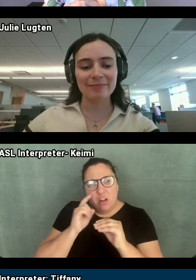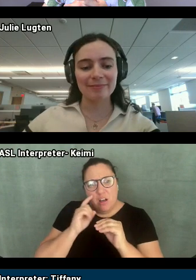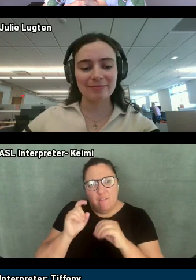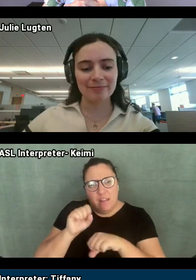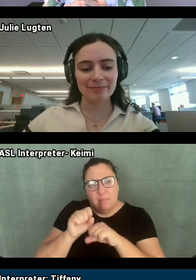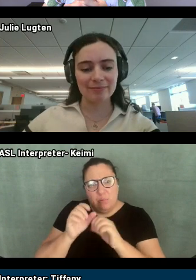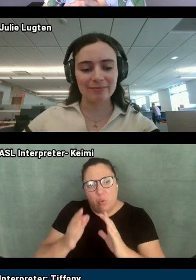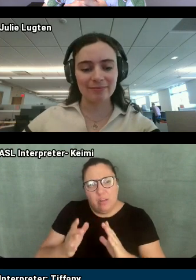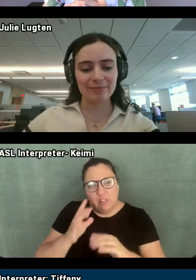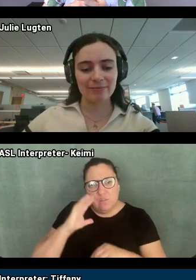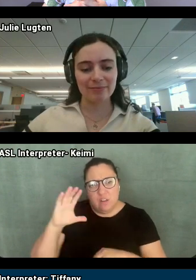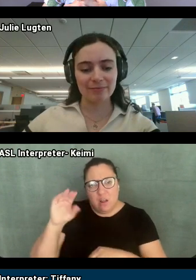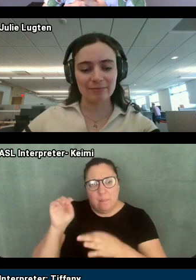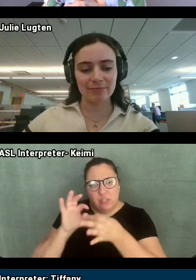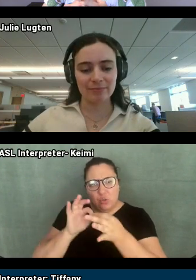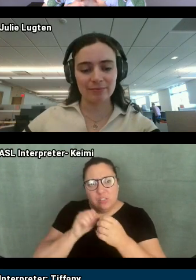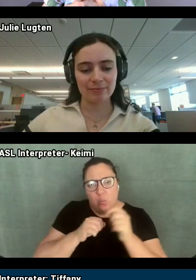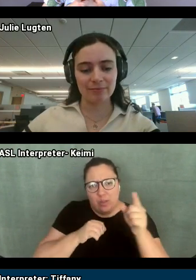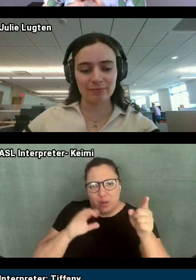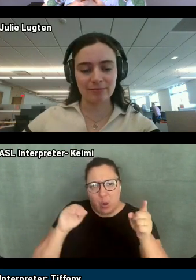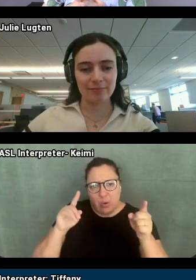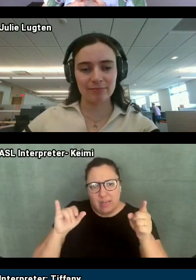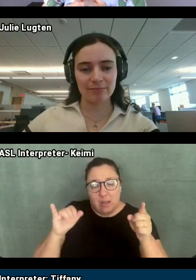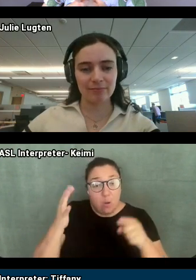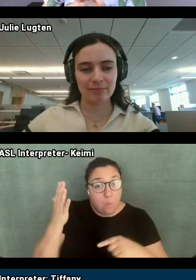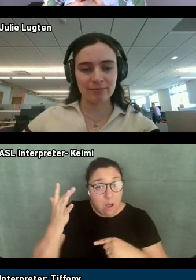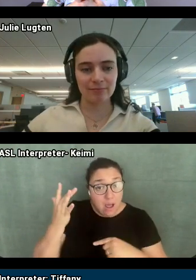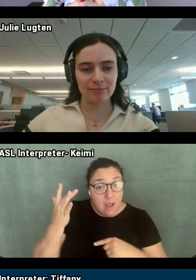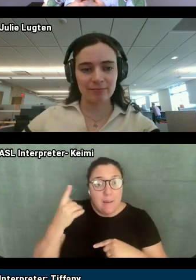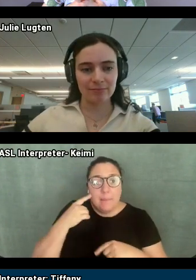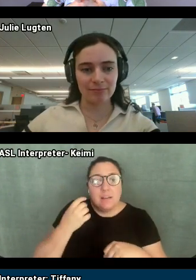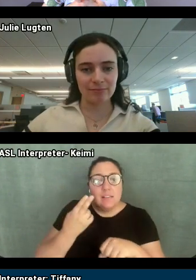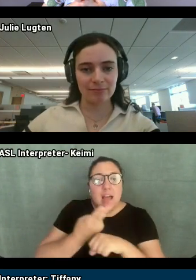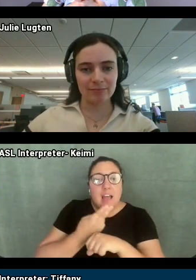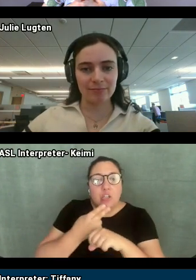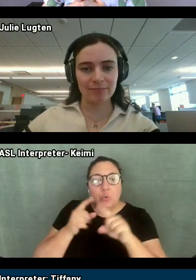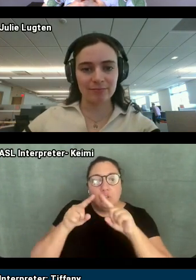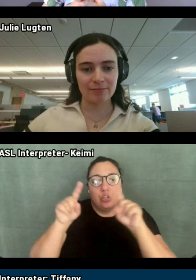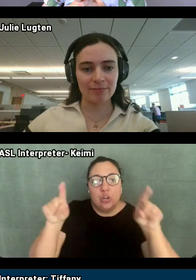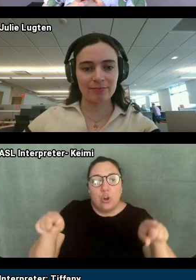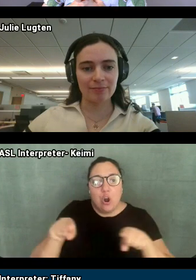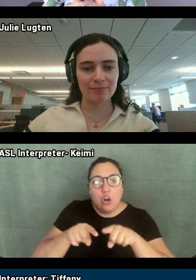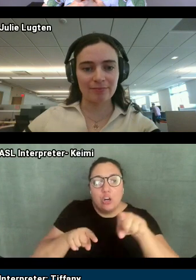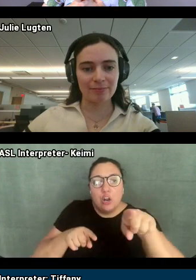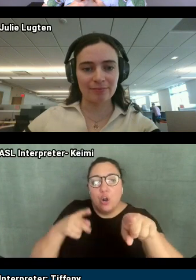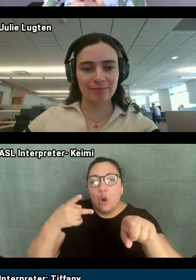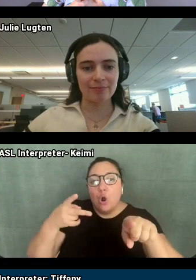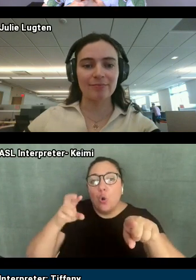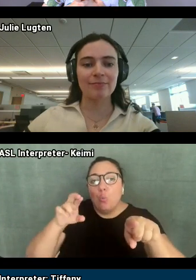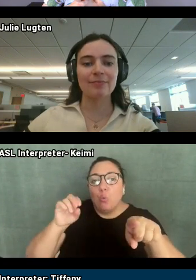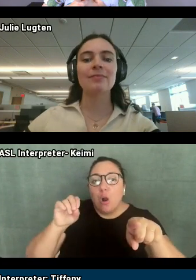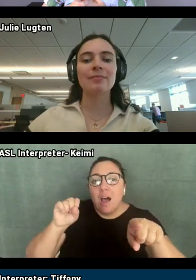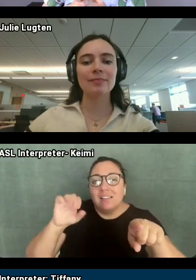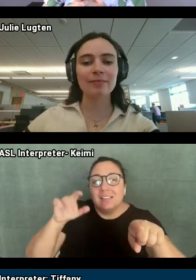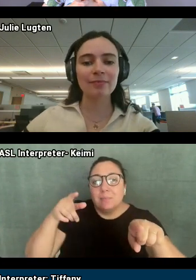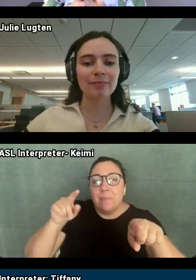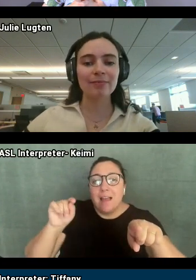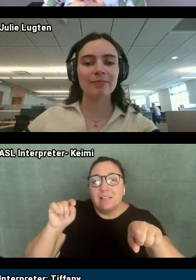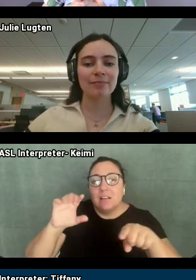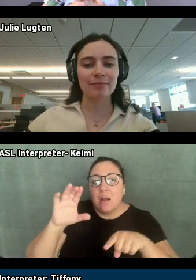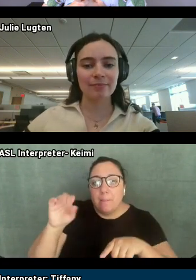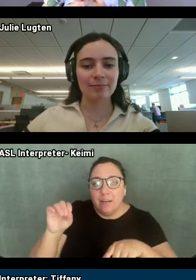companies associated? And that's because I use the card to filter to prospect companies only, so based on